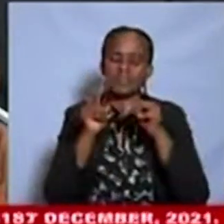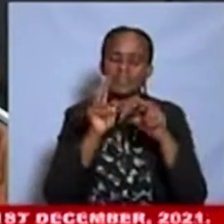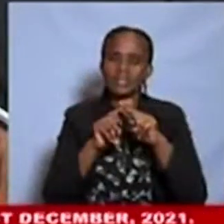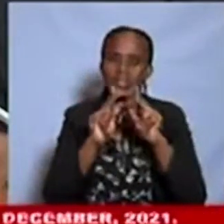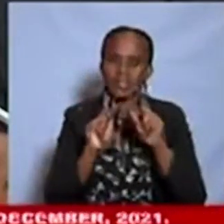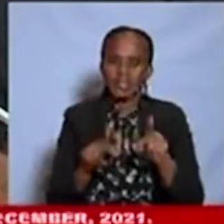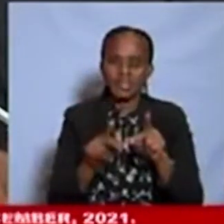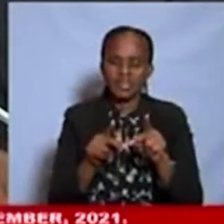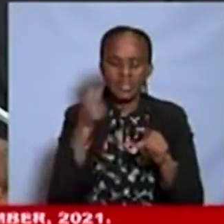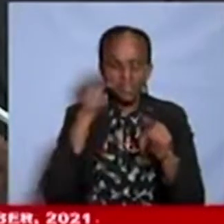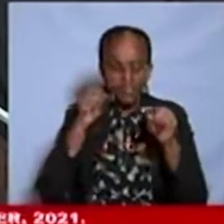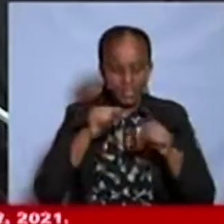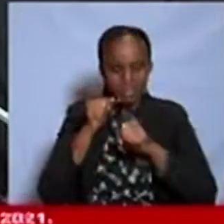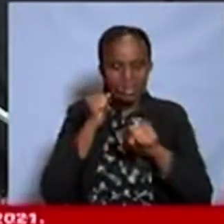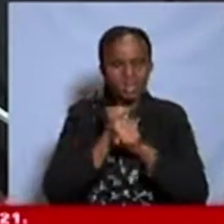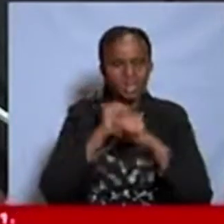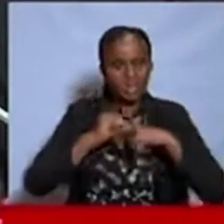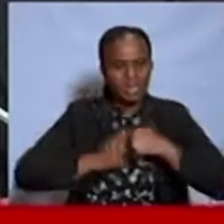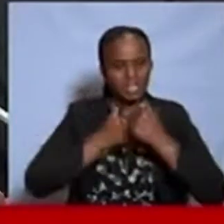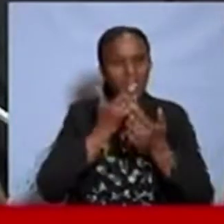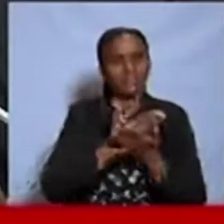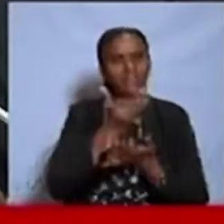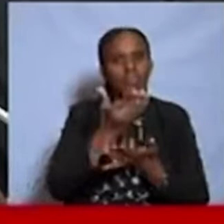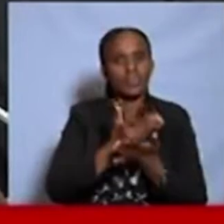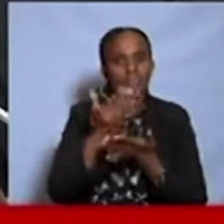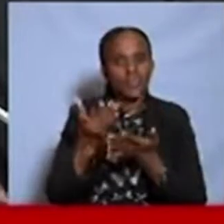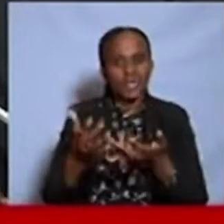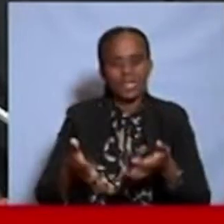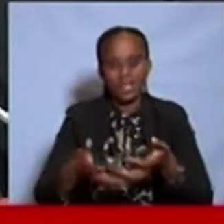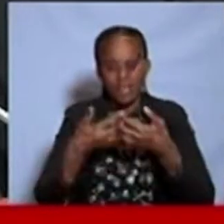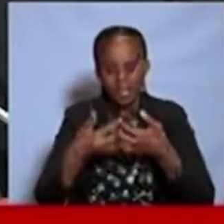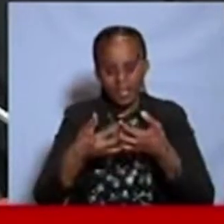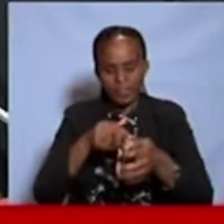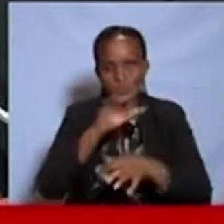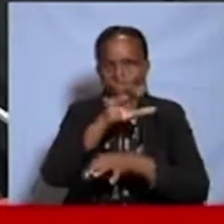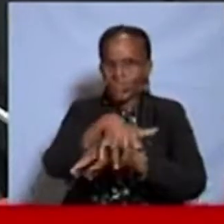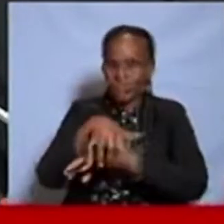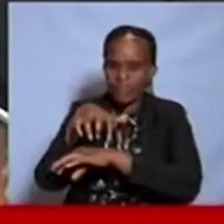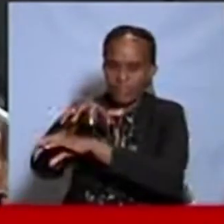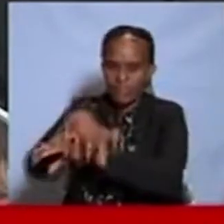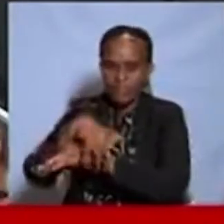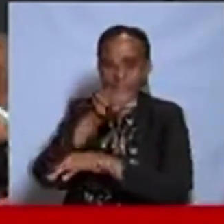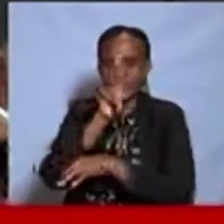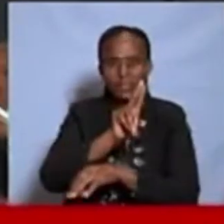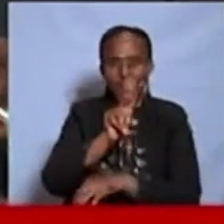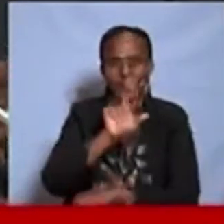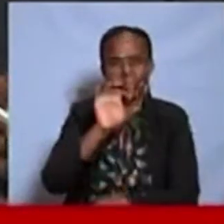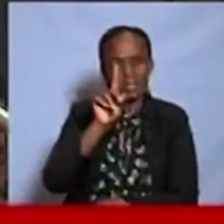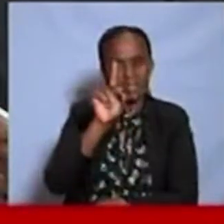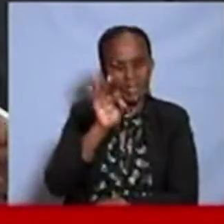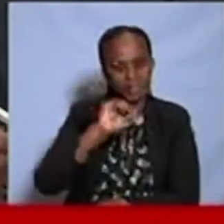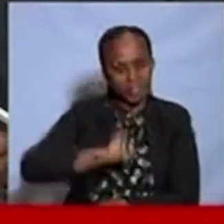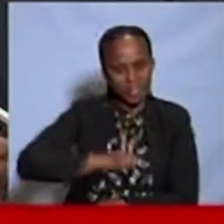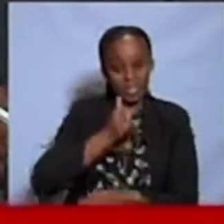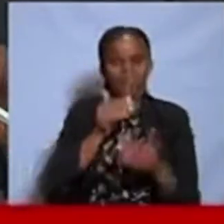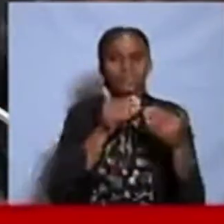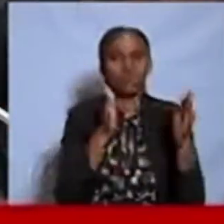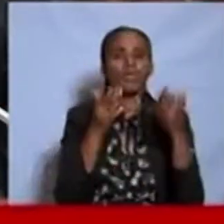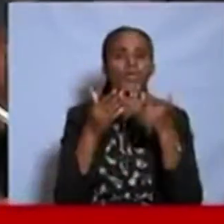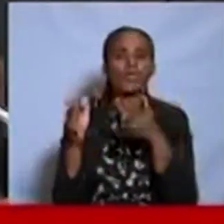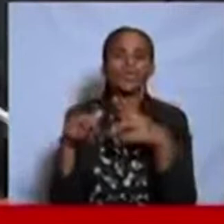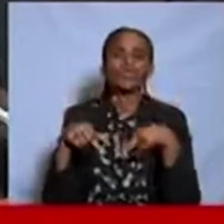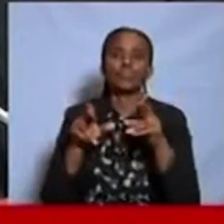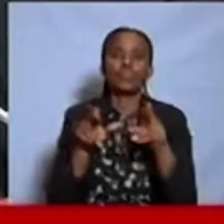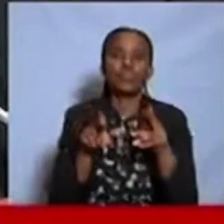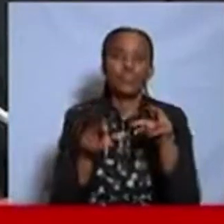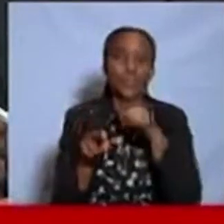for this year, we are procuring earth-moving equipment using CDF in order that we open up the roads so